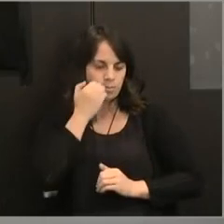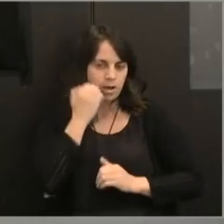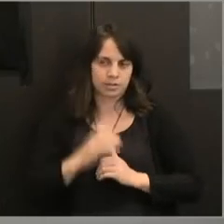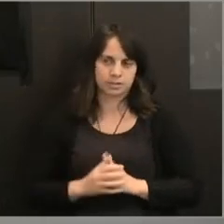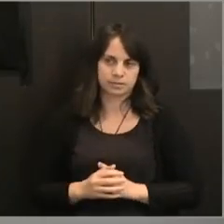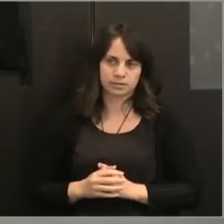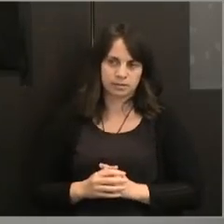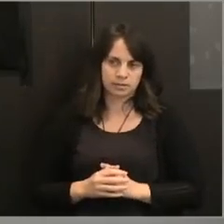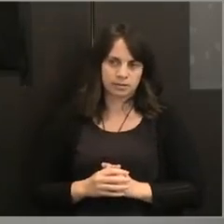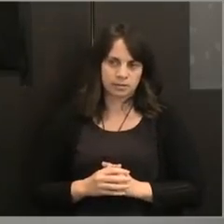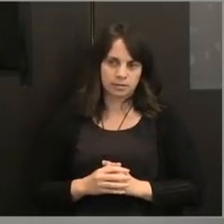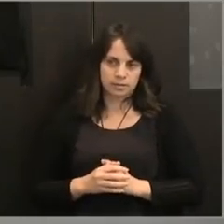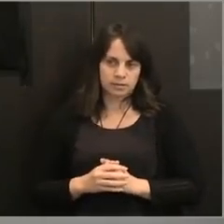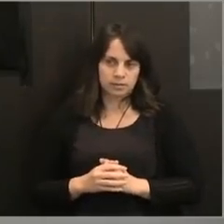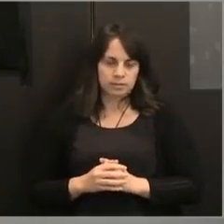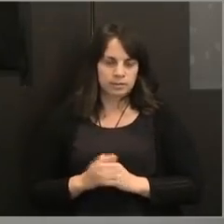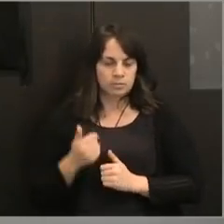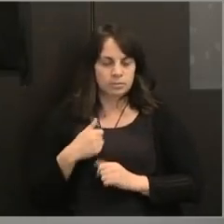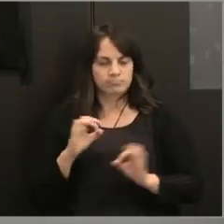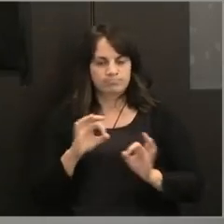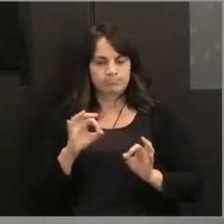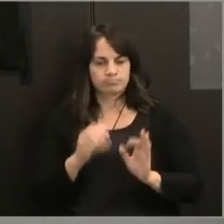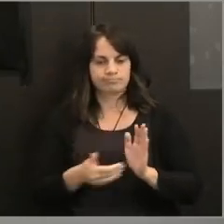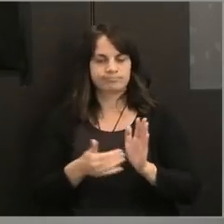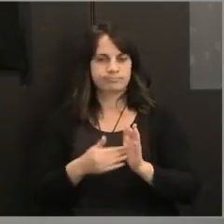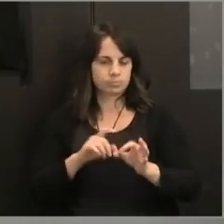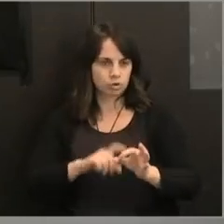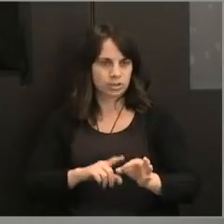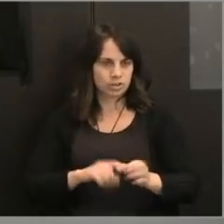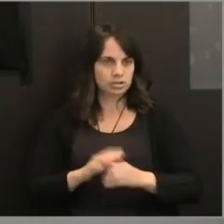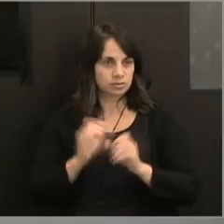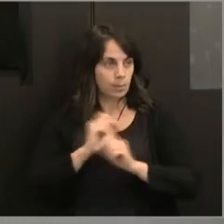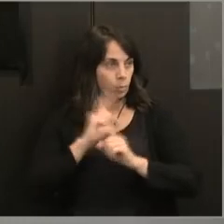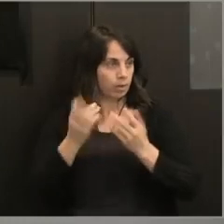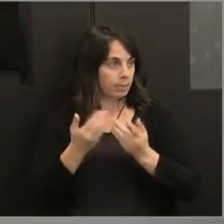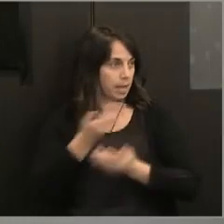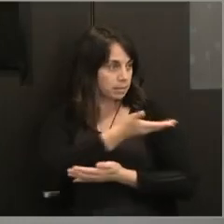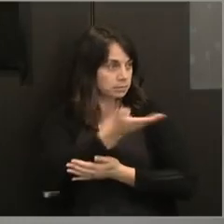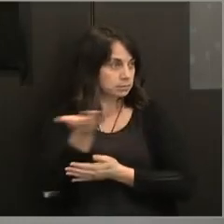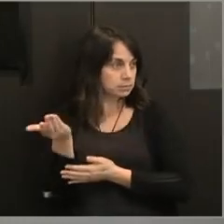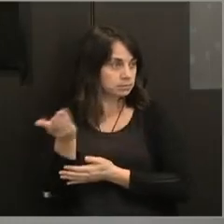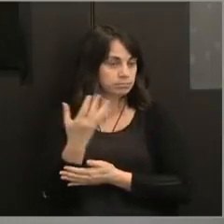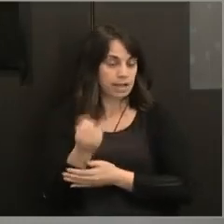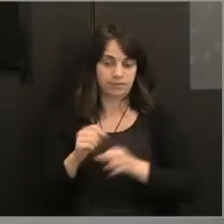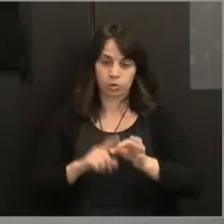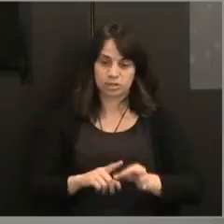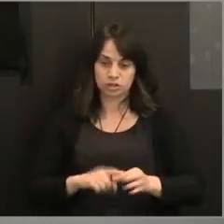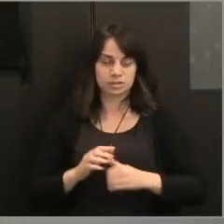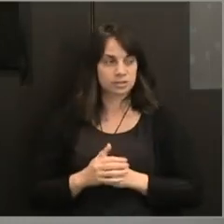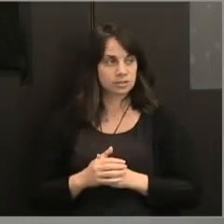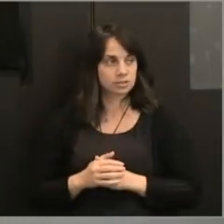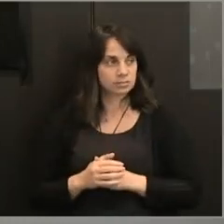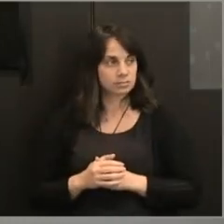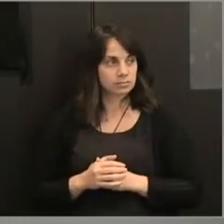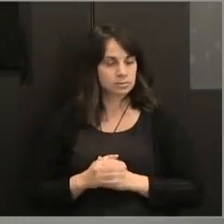Kia ora. I don't have any further questions, and I'm conscious that others might. So I'll just take this